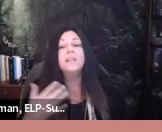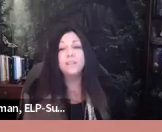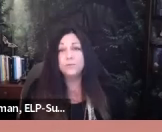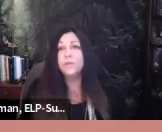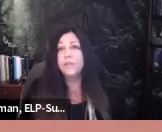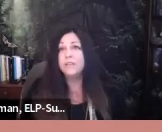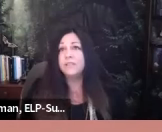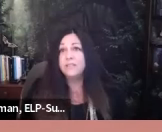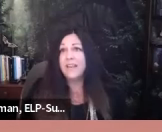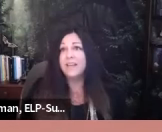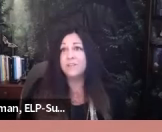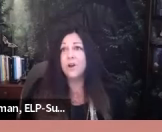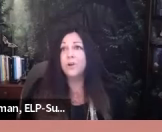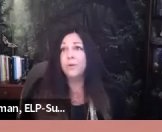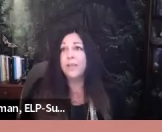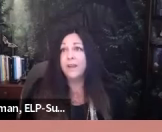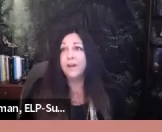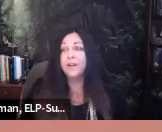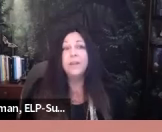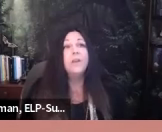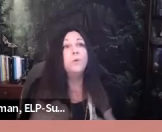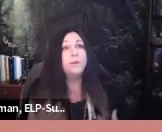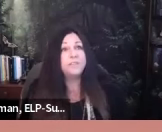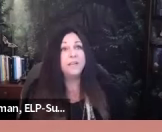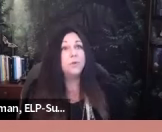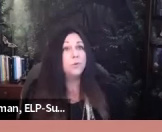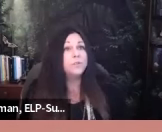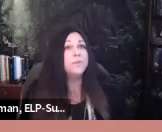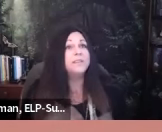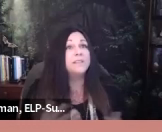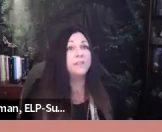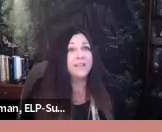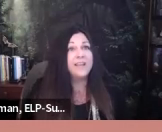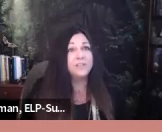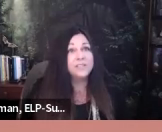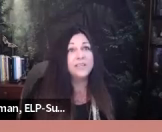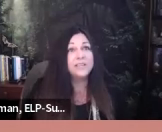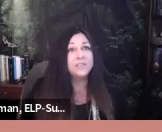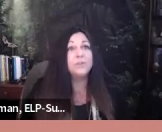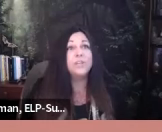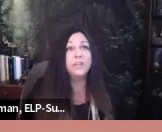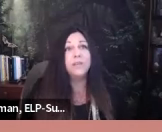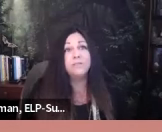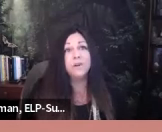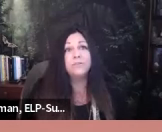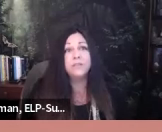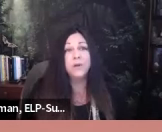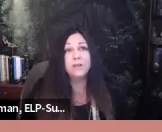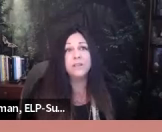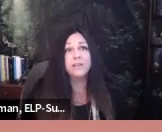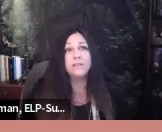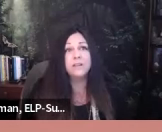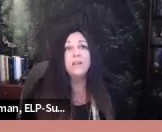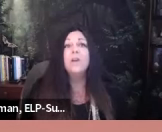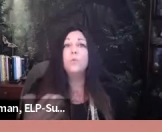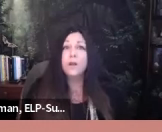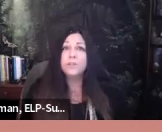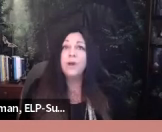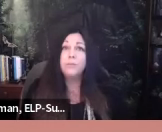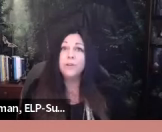resources that's really going to sustain his ongoing care. We've set up tours with SLS agencies so she can be involved in the